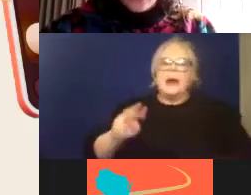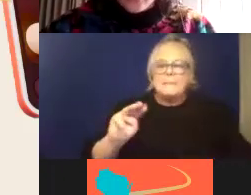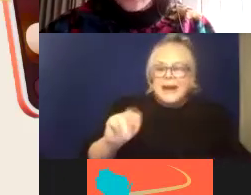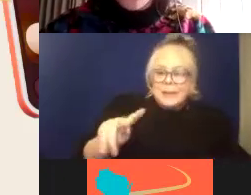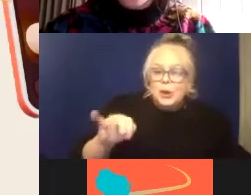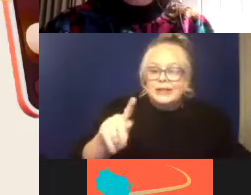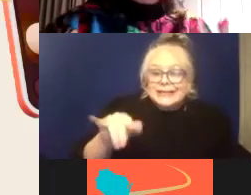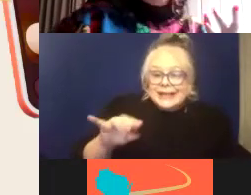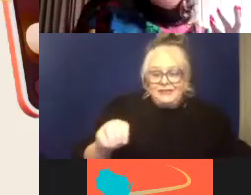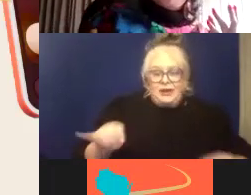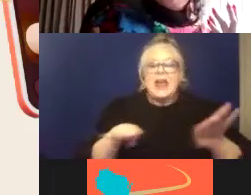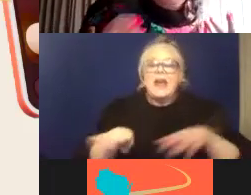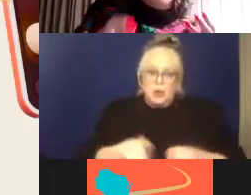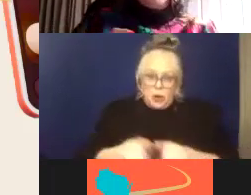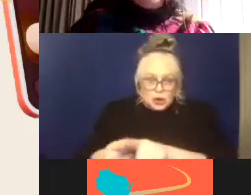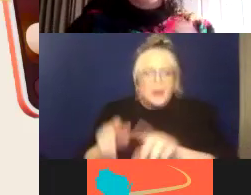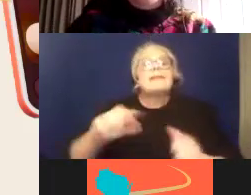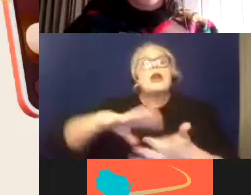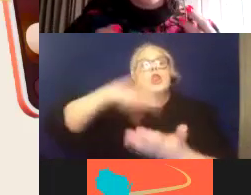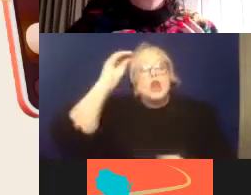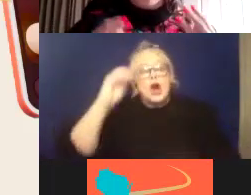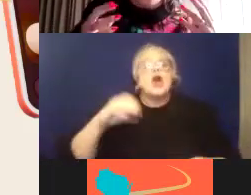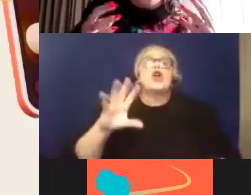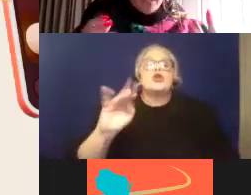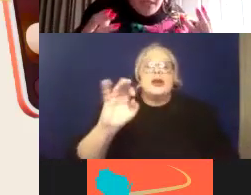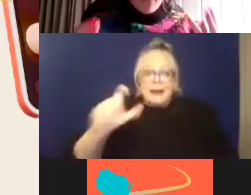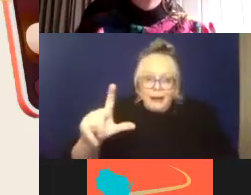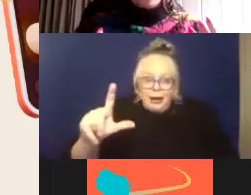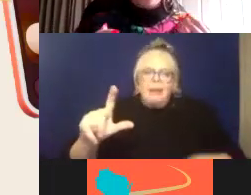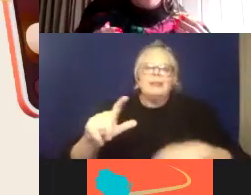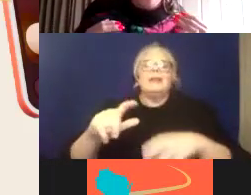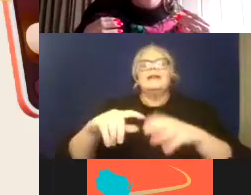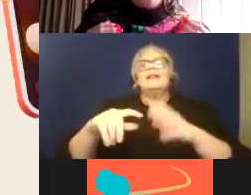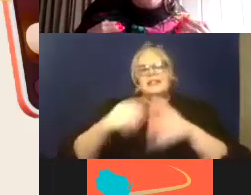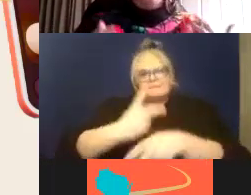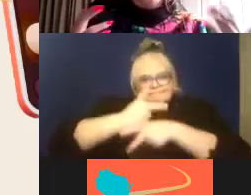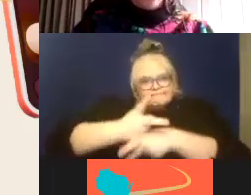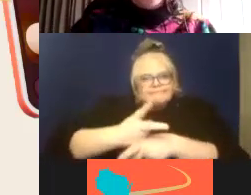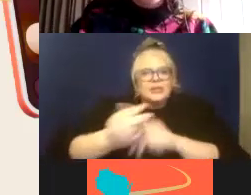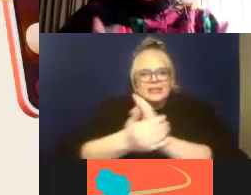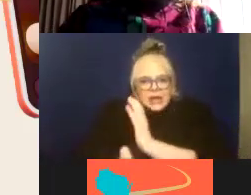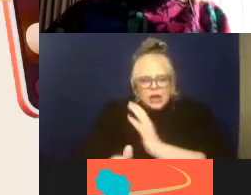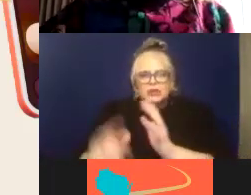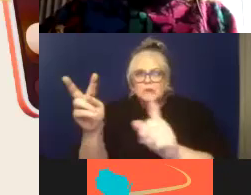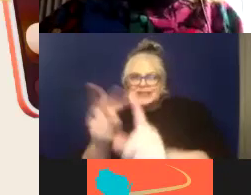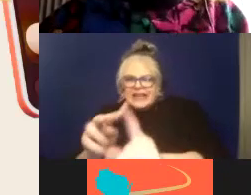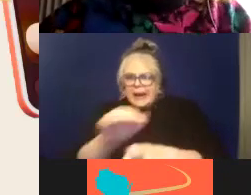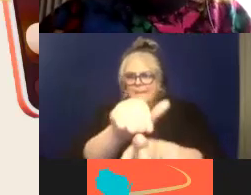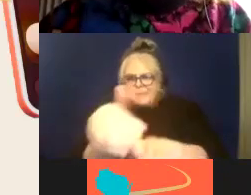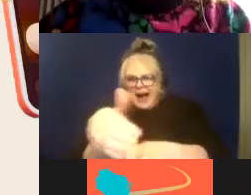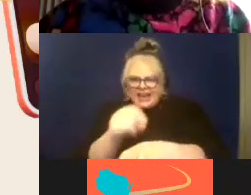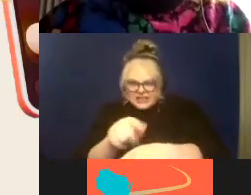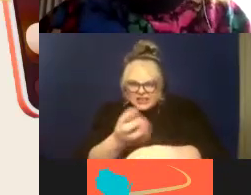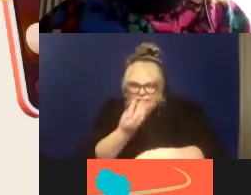evaluation skills from this that help them to recognize bias and misinformation, leading them to reject risky content